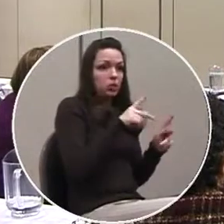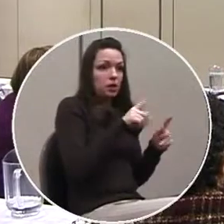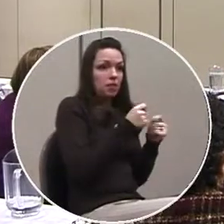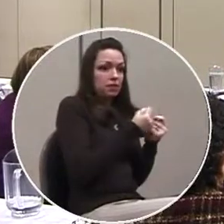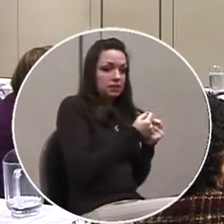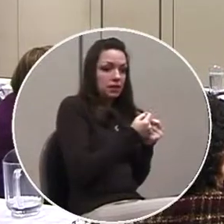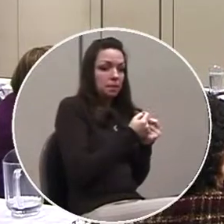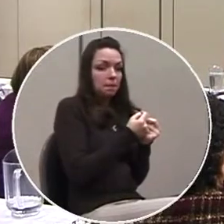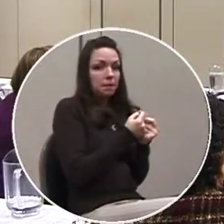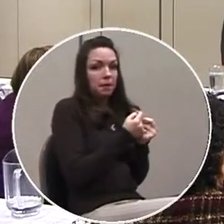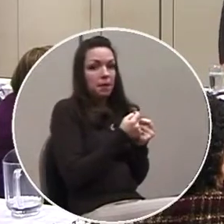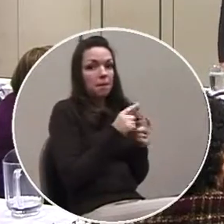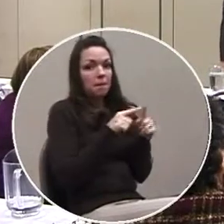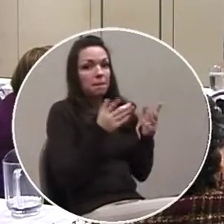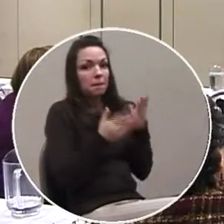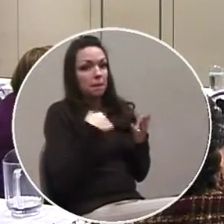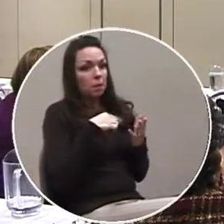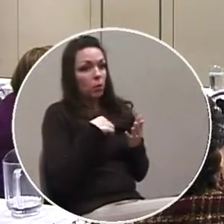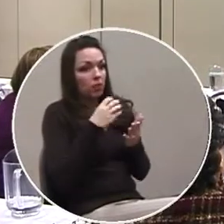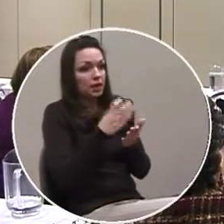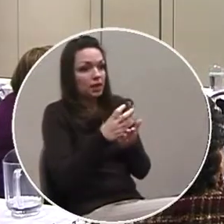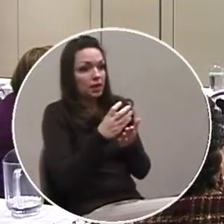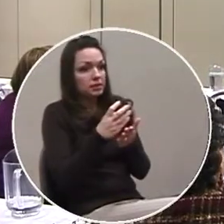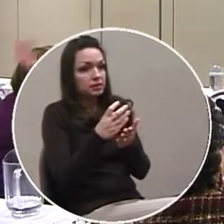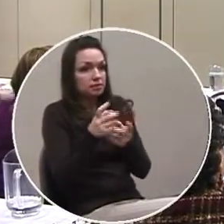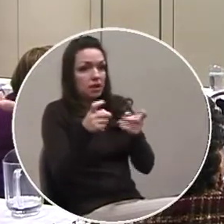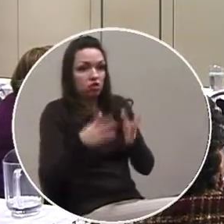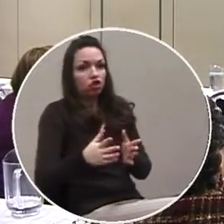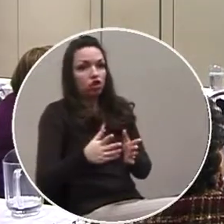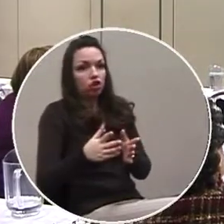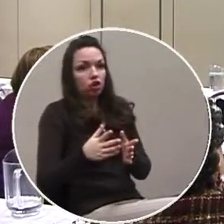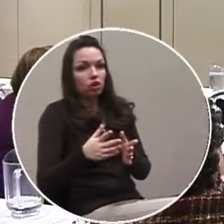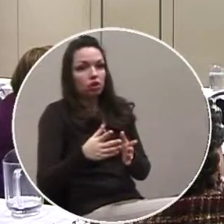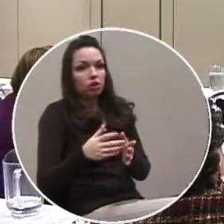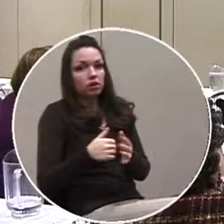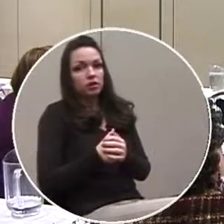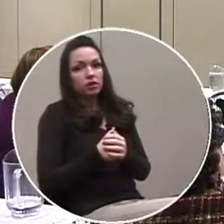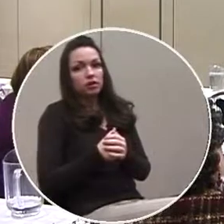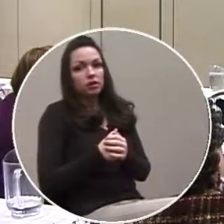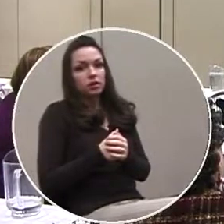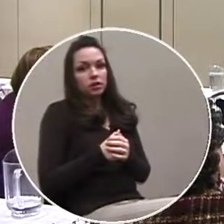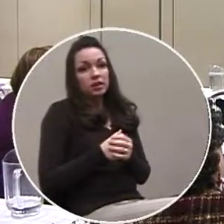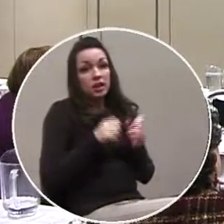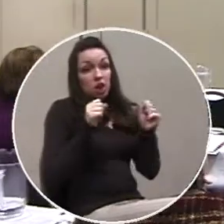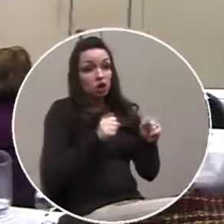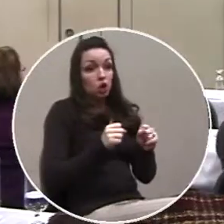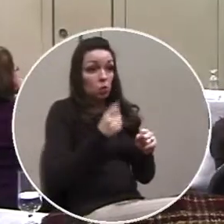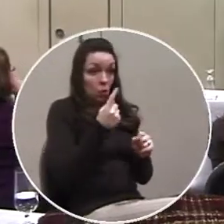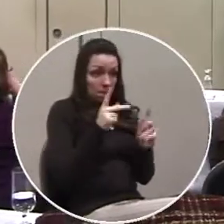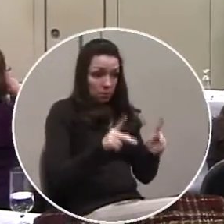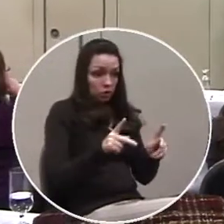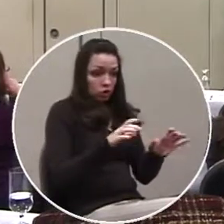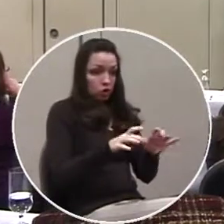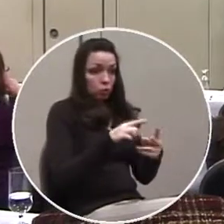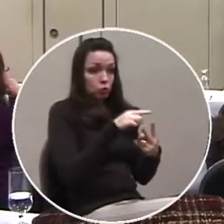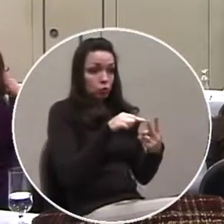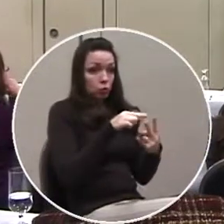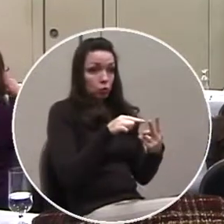Oh. management of the student who's involved. Okay, I misunderstood. Like Colin Raven or Sherry or... Could a person do 2 of